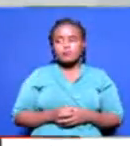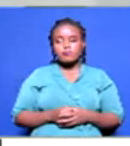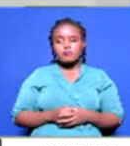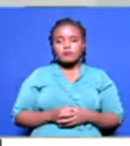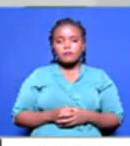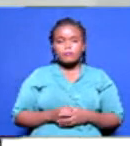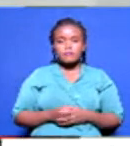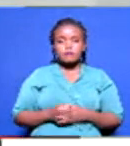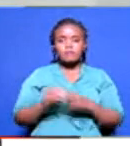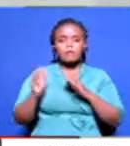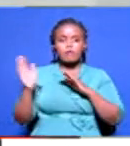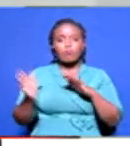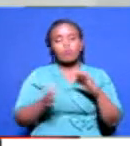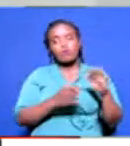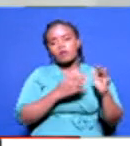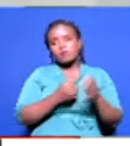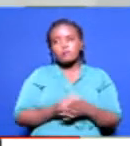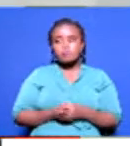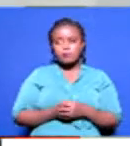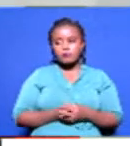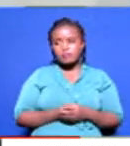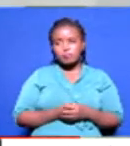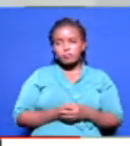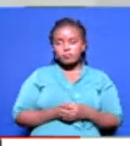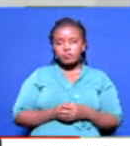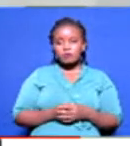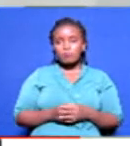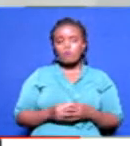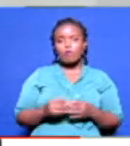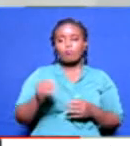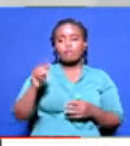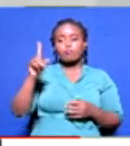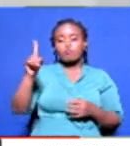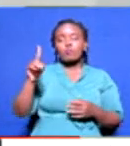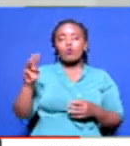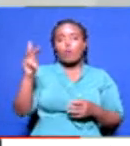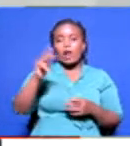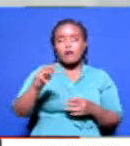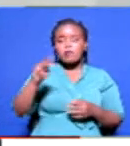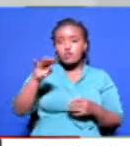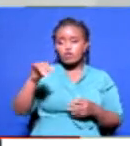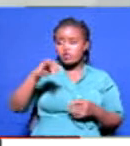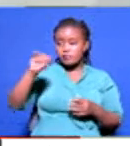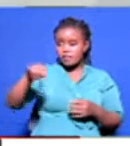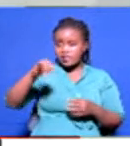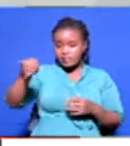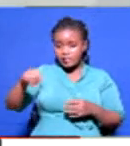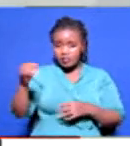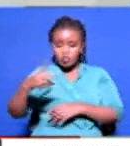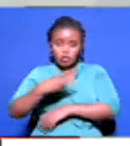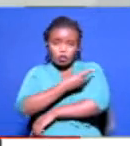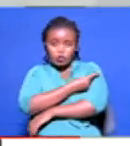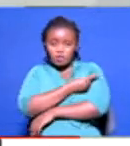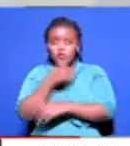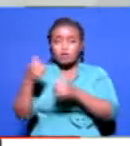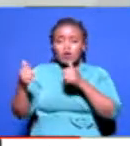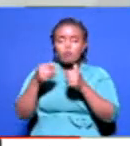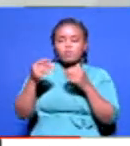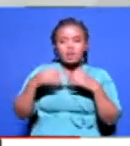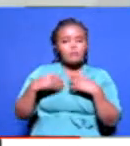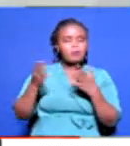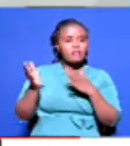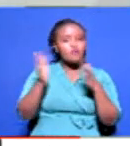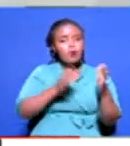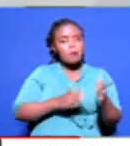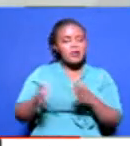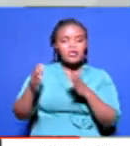To the COVID situation now, the lifeline of the 1 million Johnson & Johnson vaccine doses, which had been projected to expire by the 15th